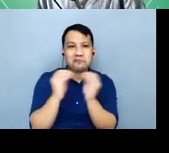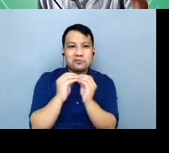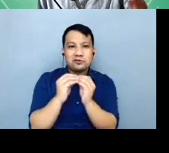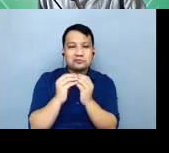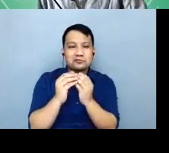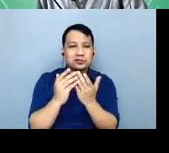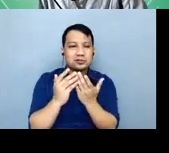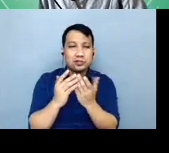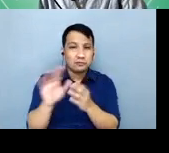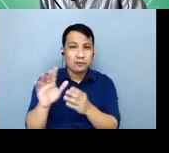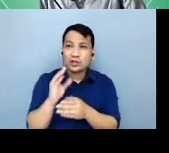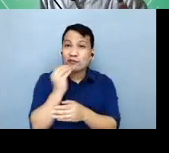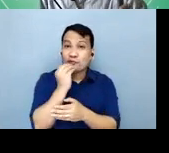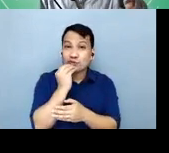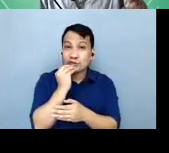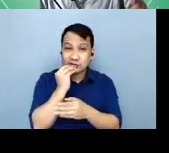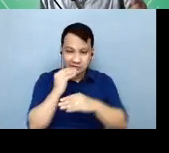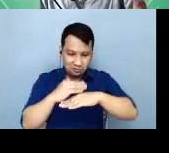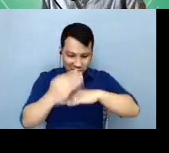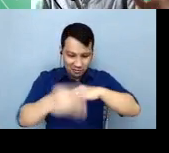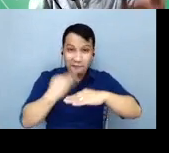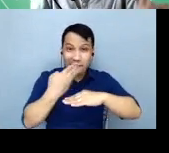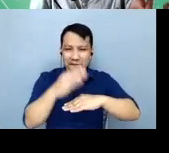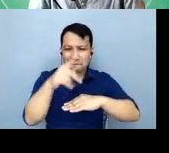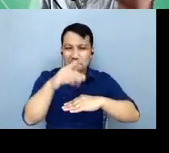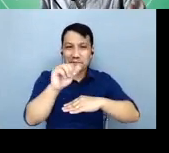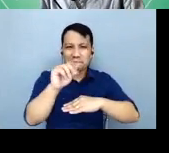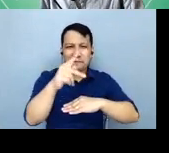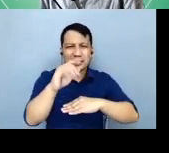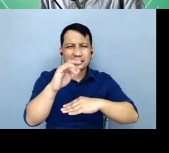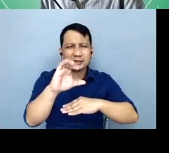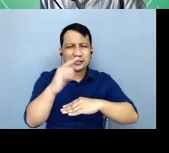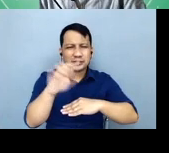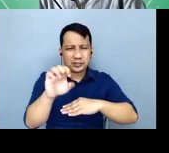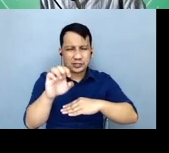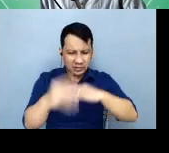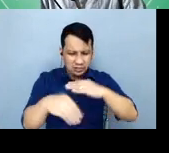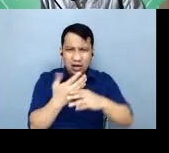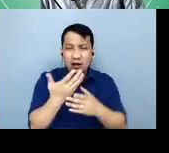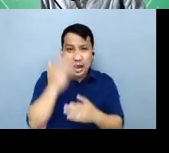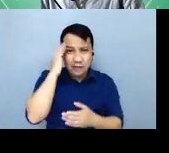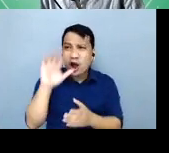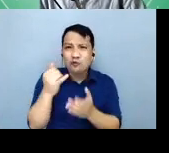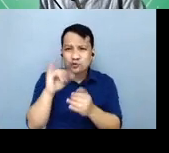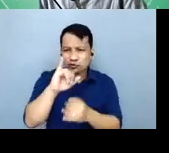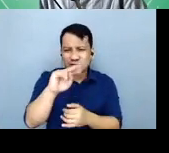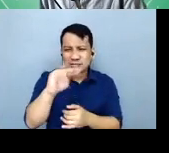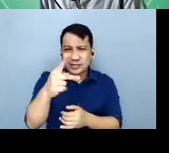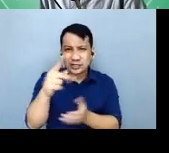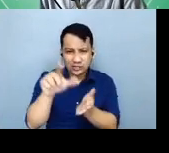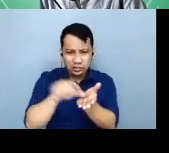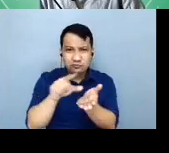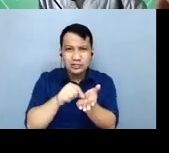is for food packaging. How many of you think about what kind of ink they print cardboard boxes